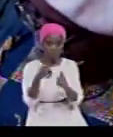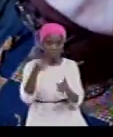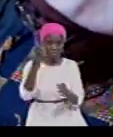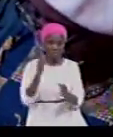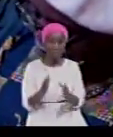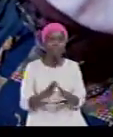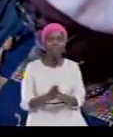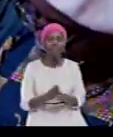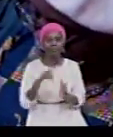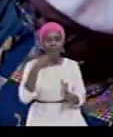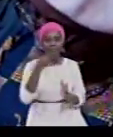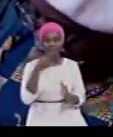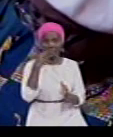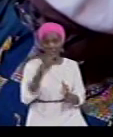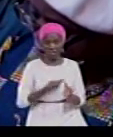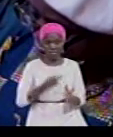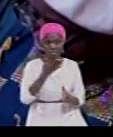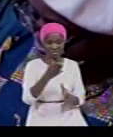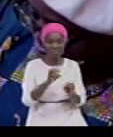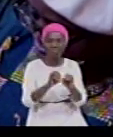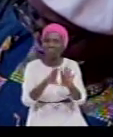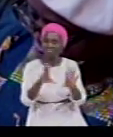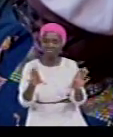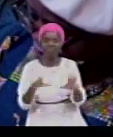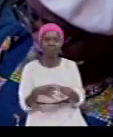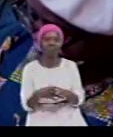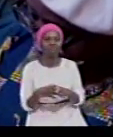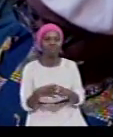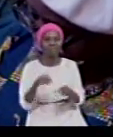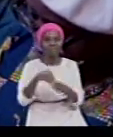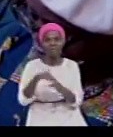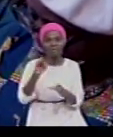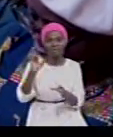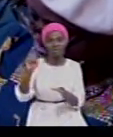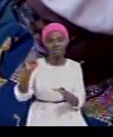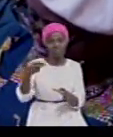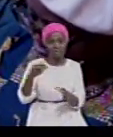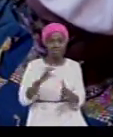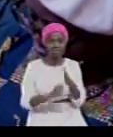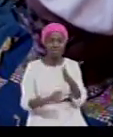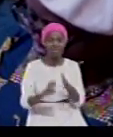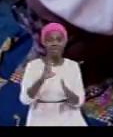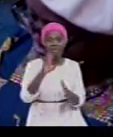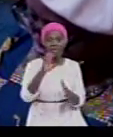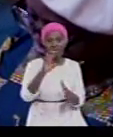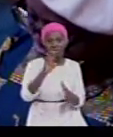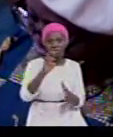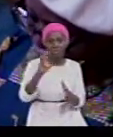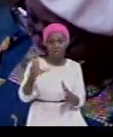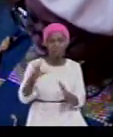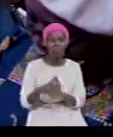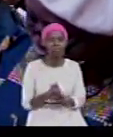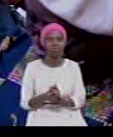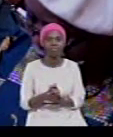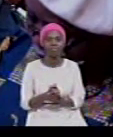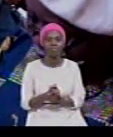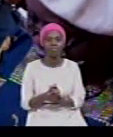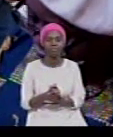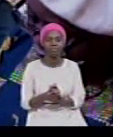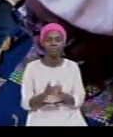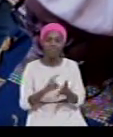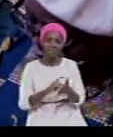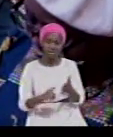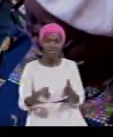it tells us very clearly in Isaiah chapter 63. I'm reading from verse 1. Isaiah chapter 63, verse